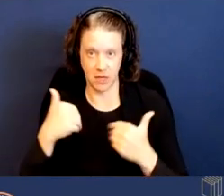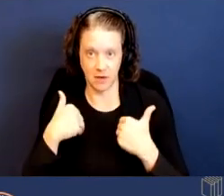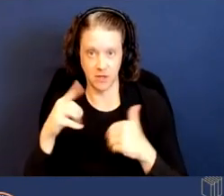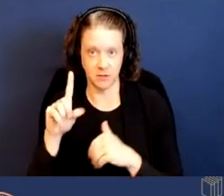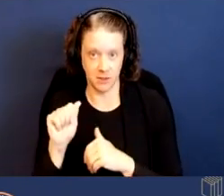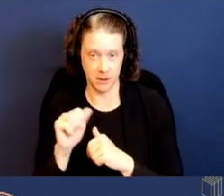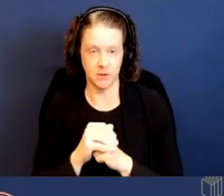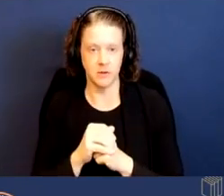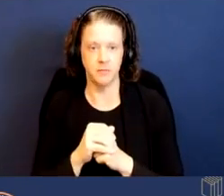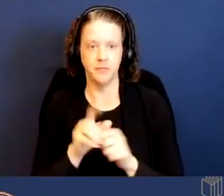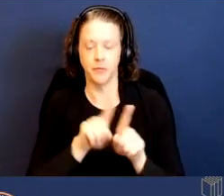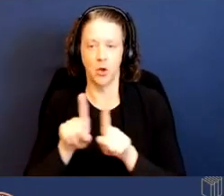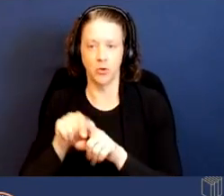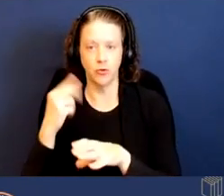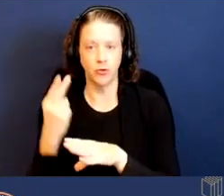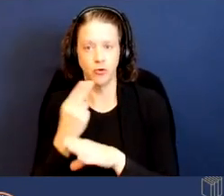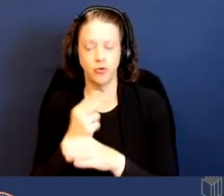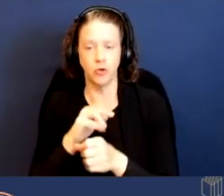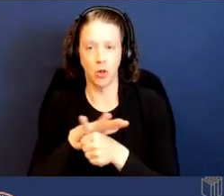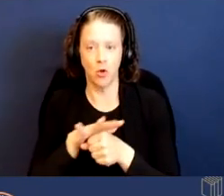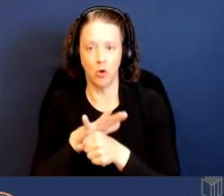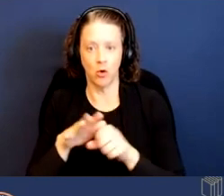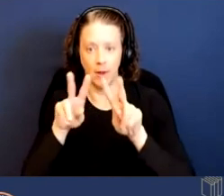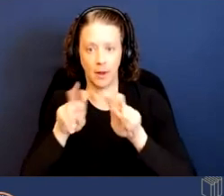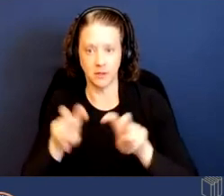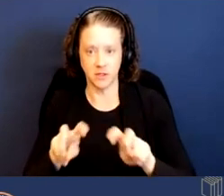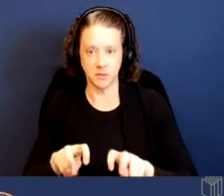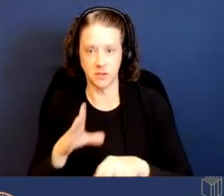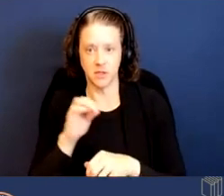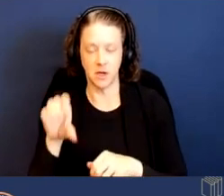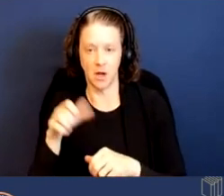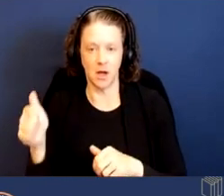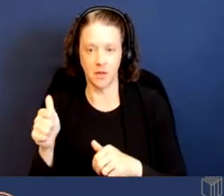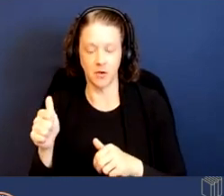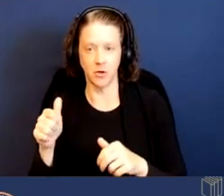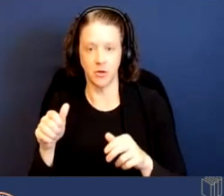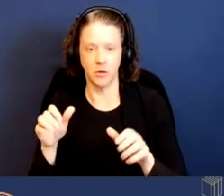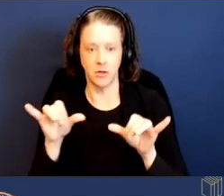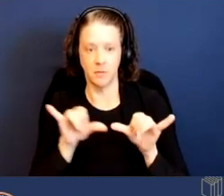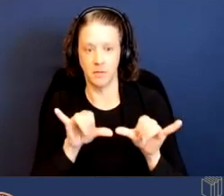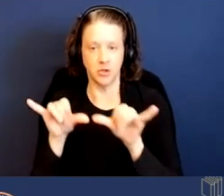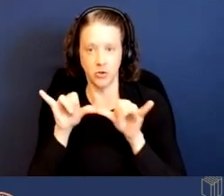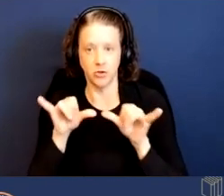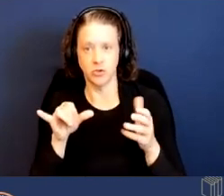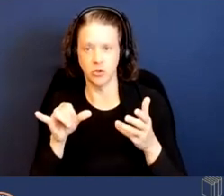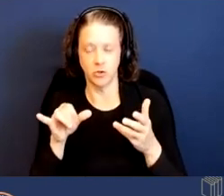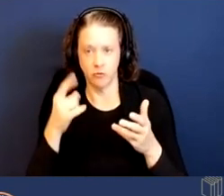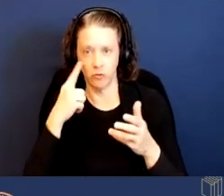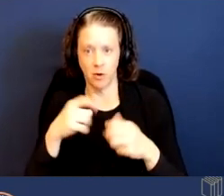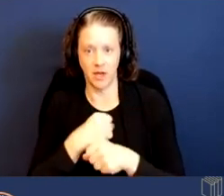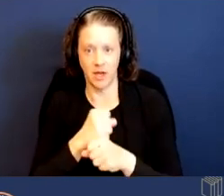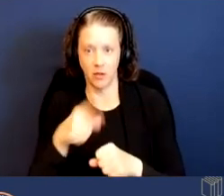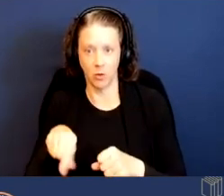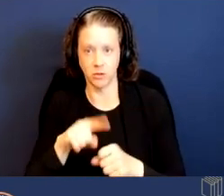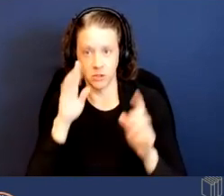also utilizing local assessments and other measures for making those determinations,